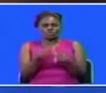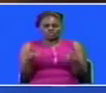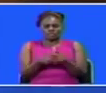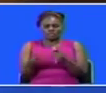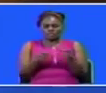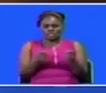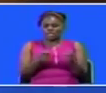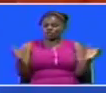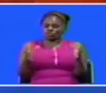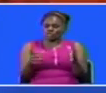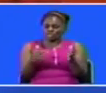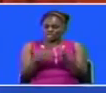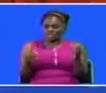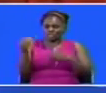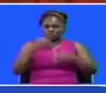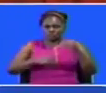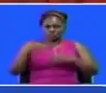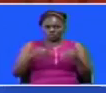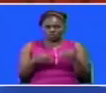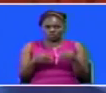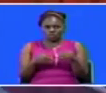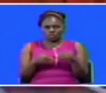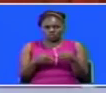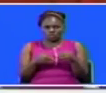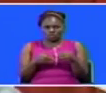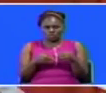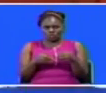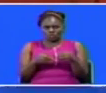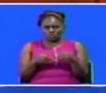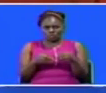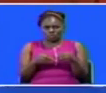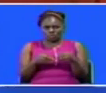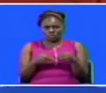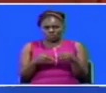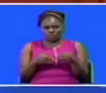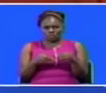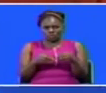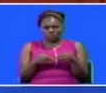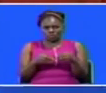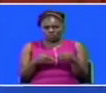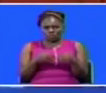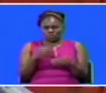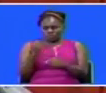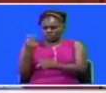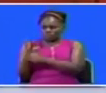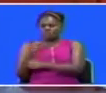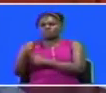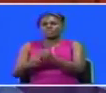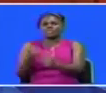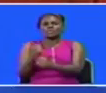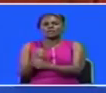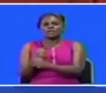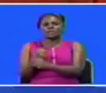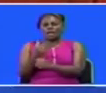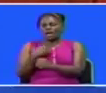on anti-corruption? It's not true that it has a very huge budget. For all those 12 years, you could find it's a